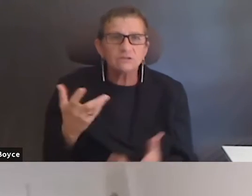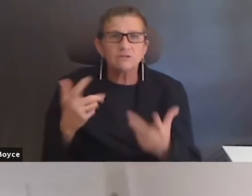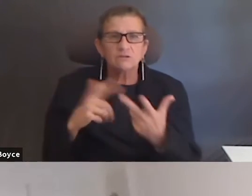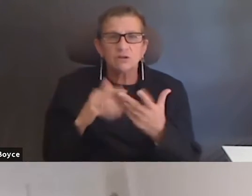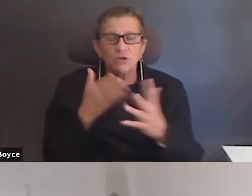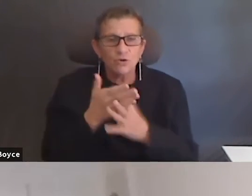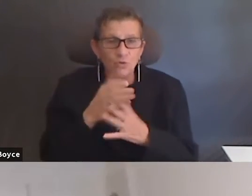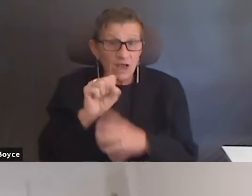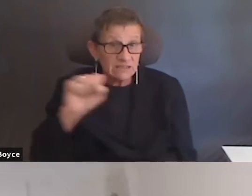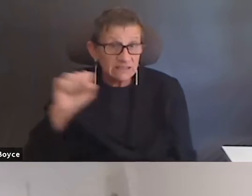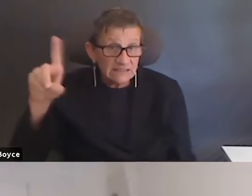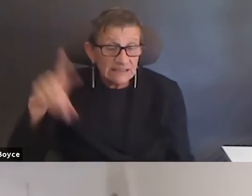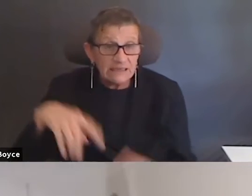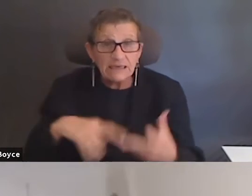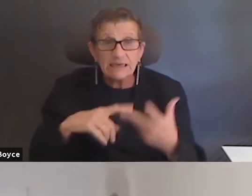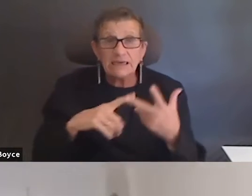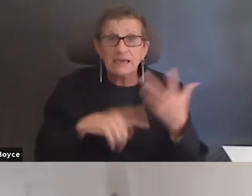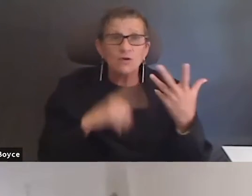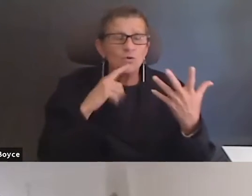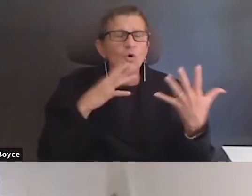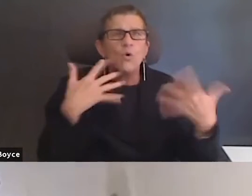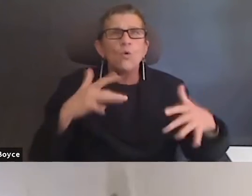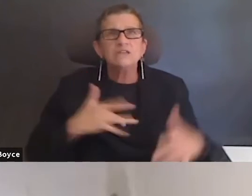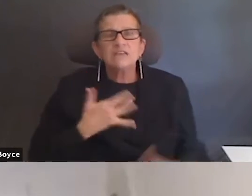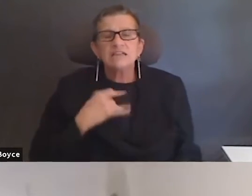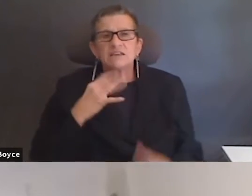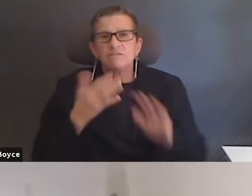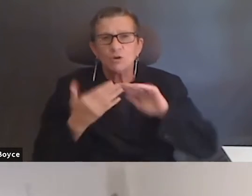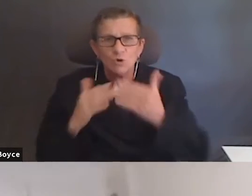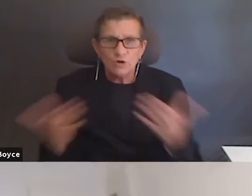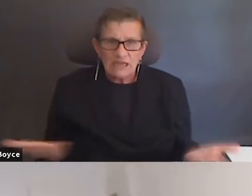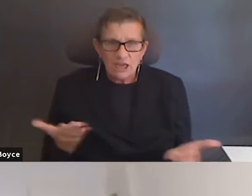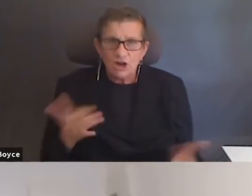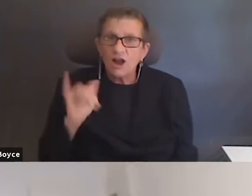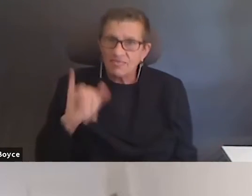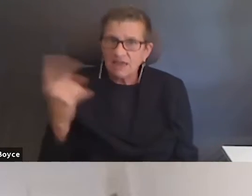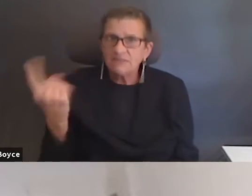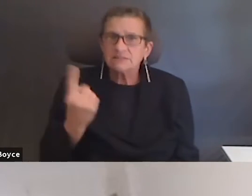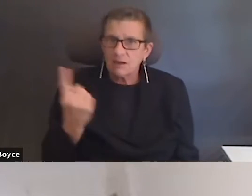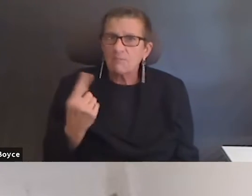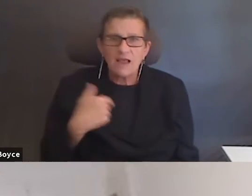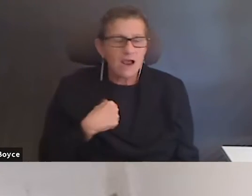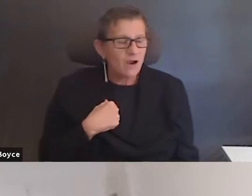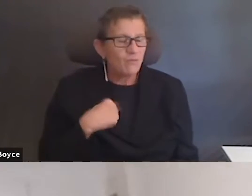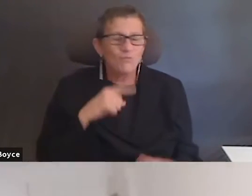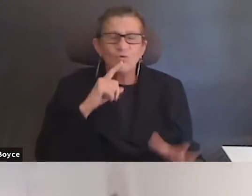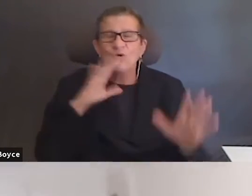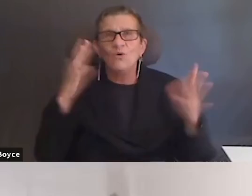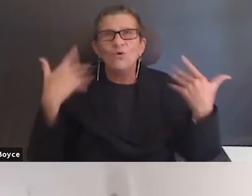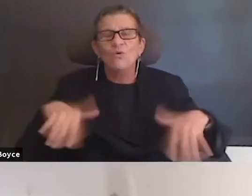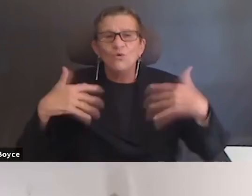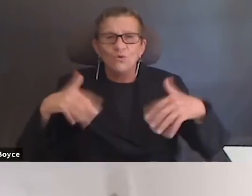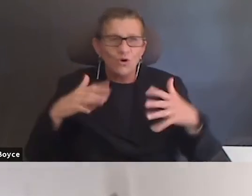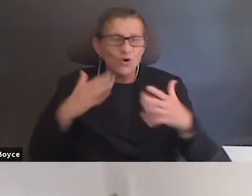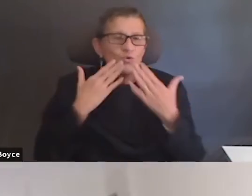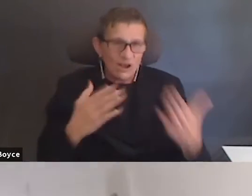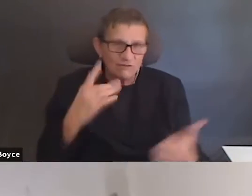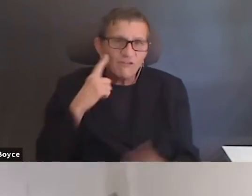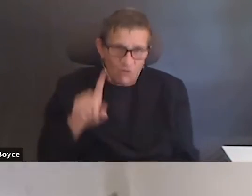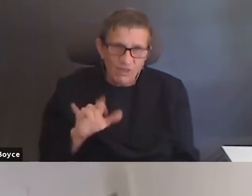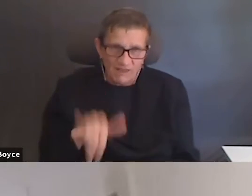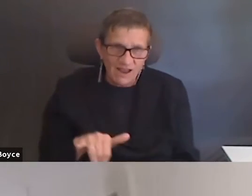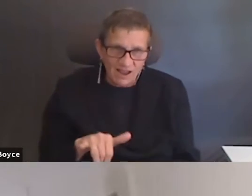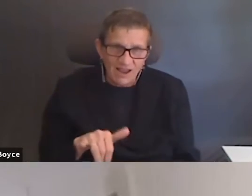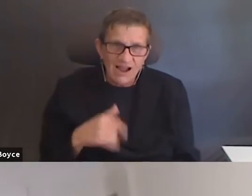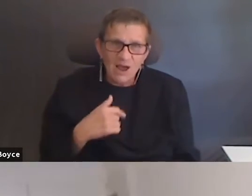SSD that I just feel like there's such a sense of community here. And that's something I'm so incredibly grateful for. But